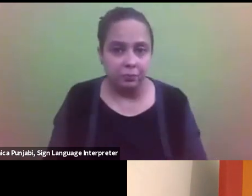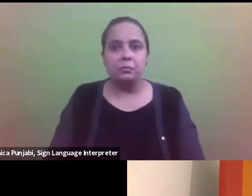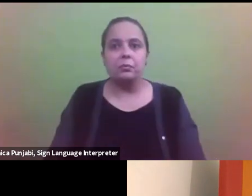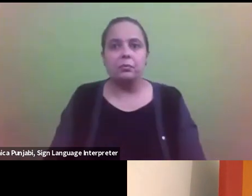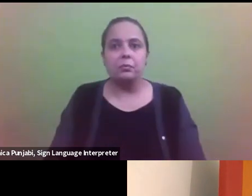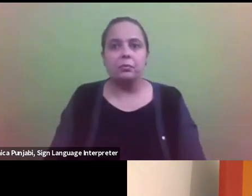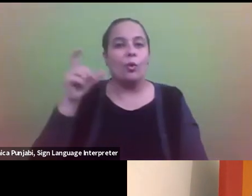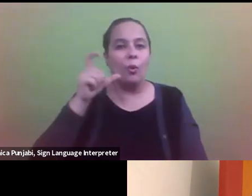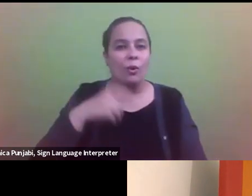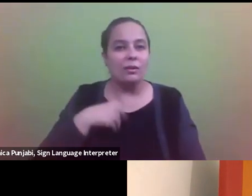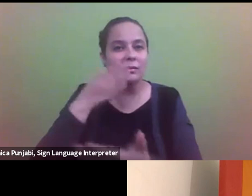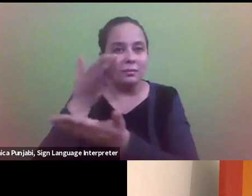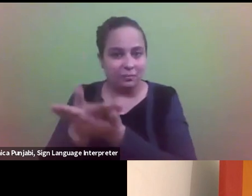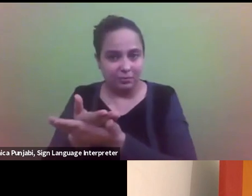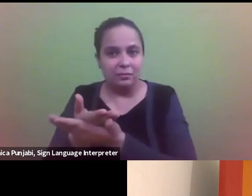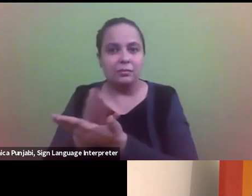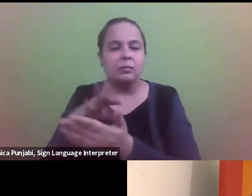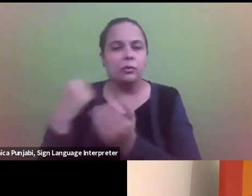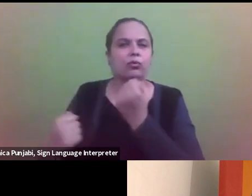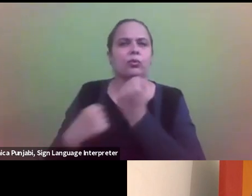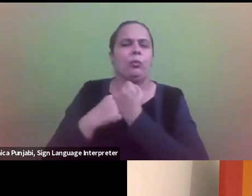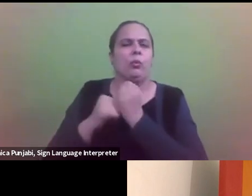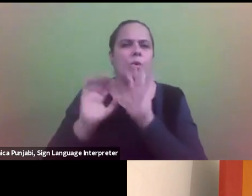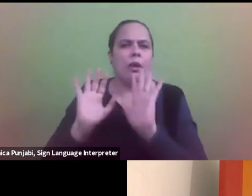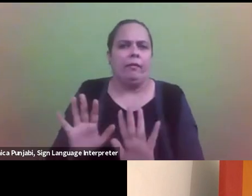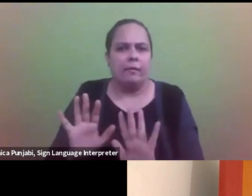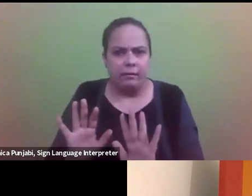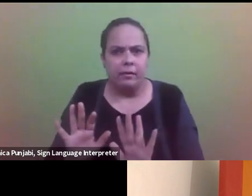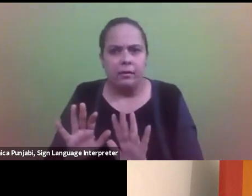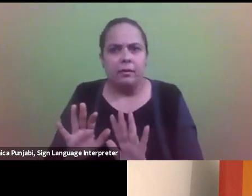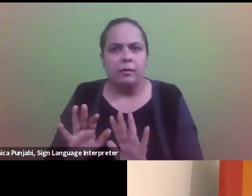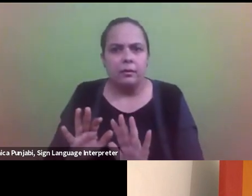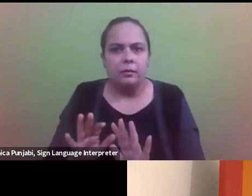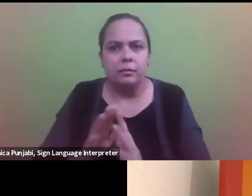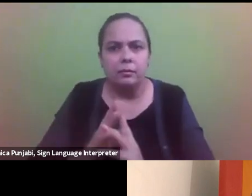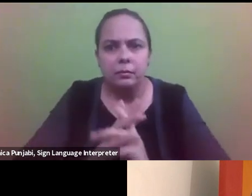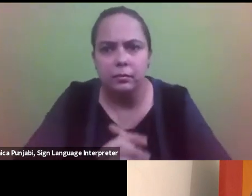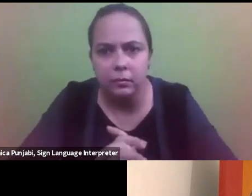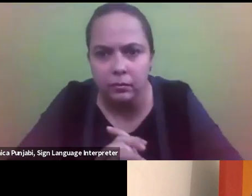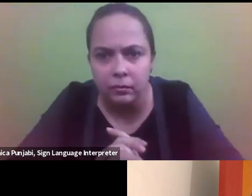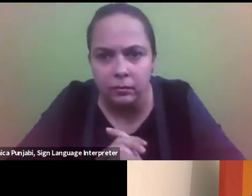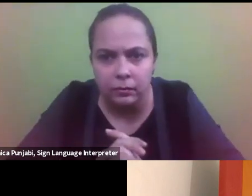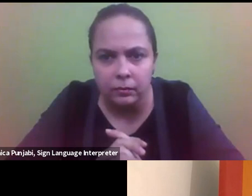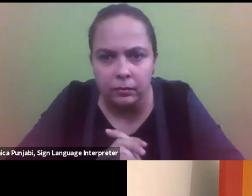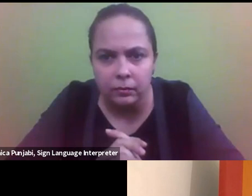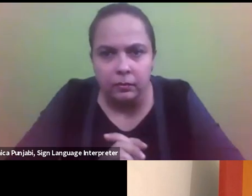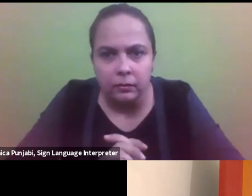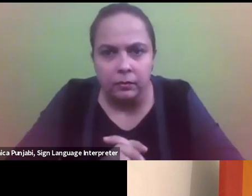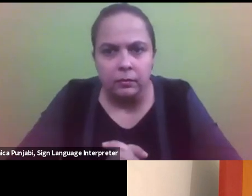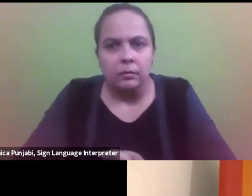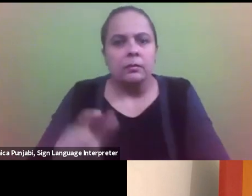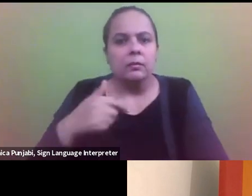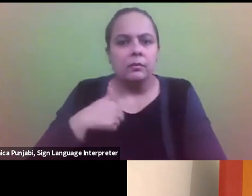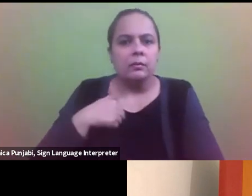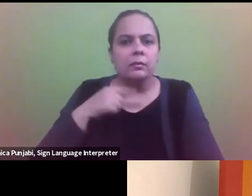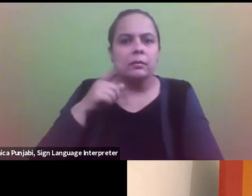which is the Humsafar Trust, and I've always been grateful for them for their support to me and many others. That is when I discovered